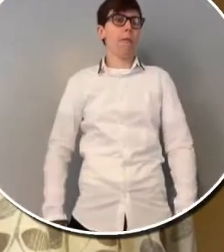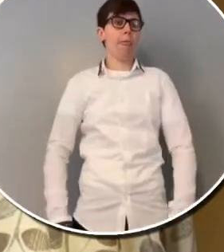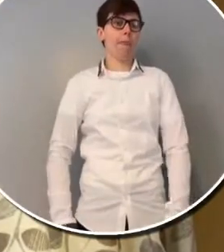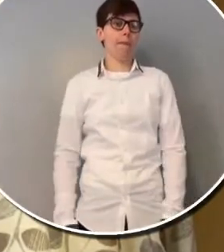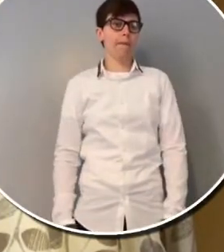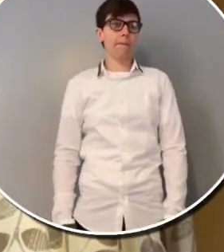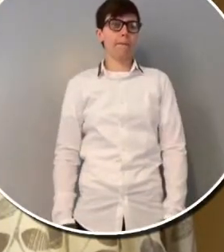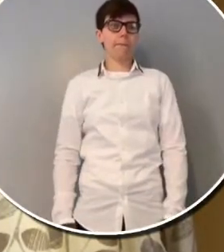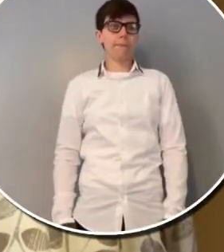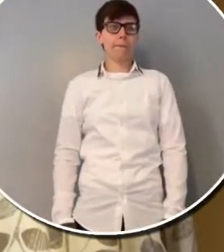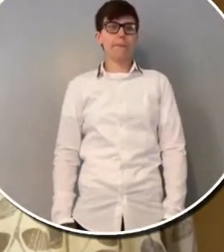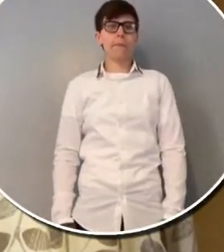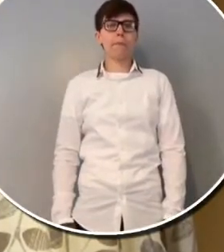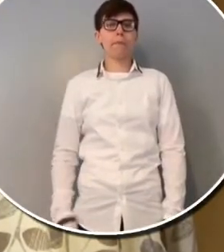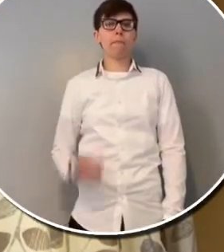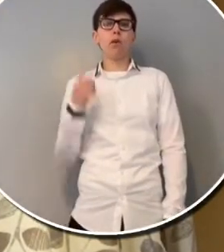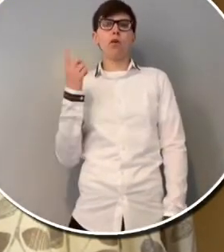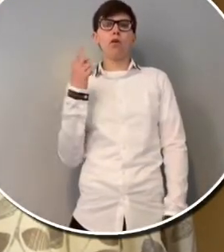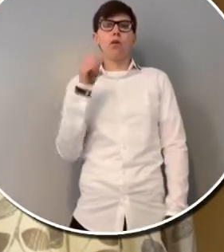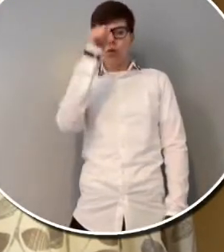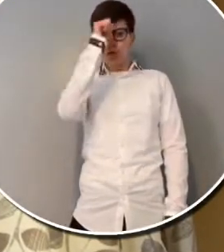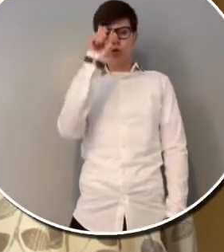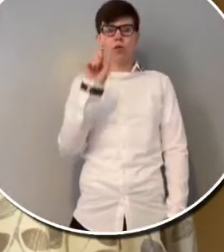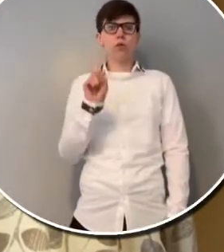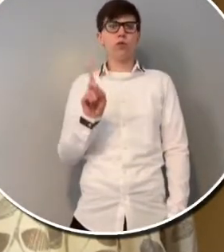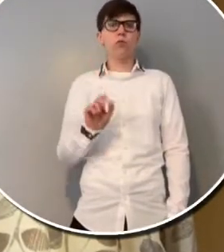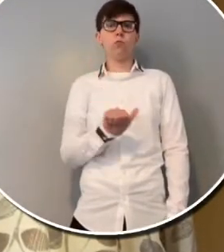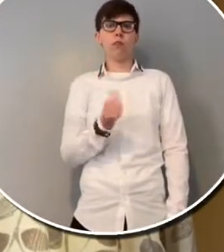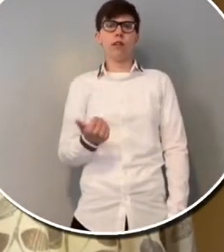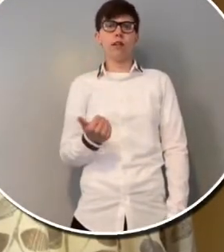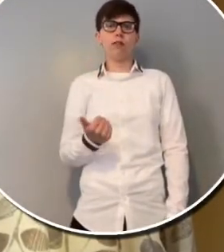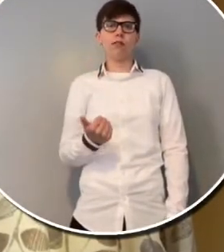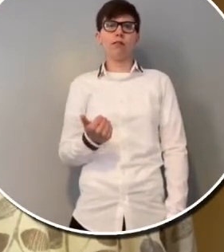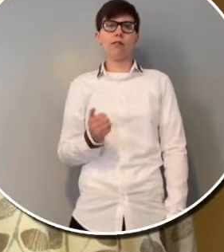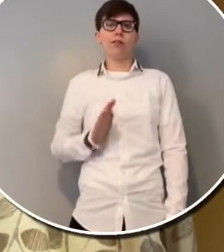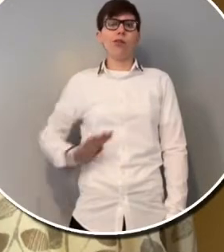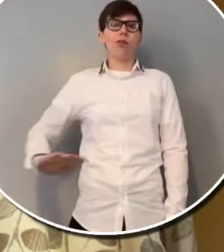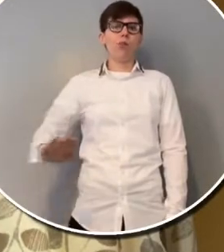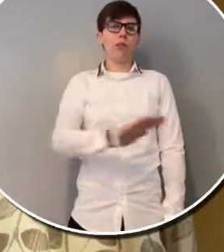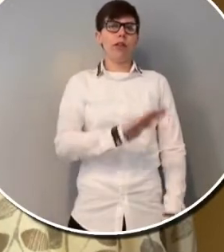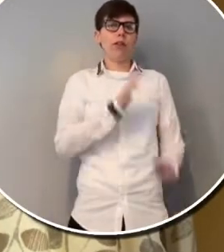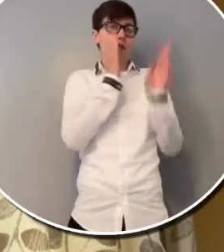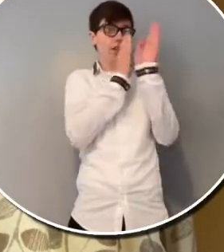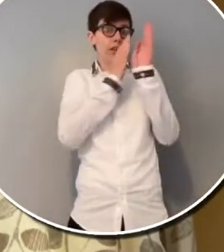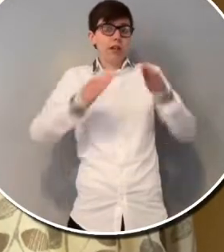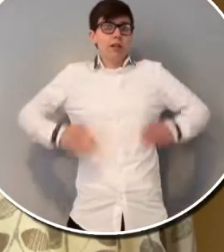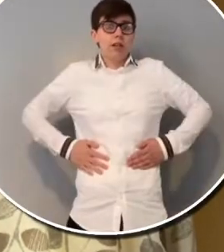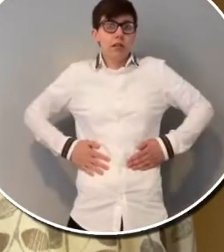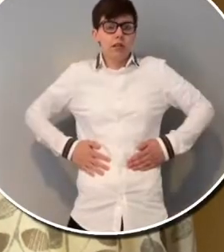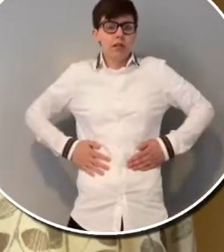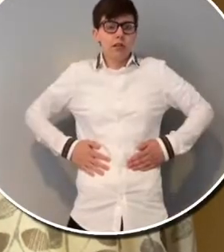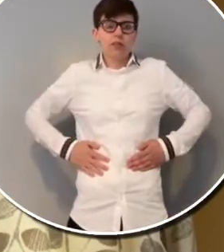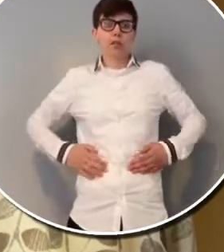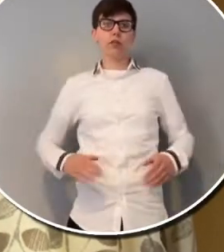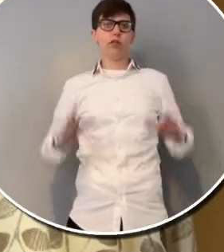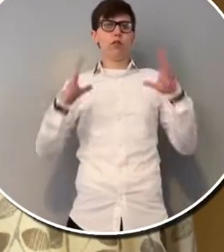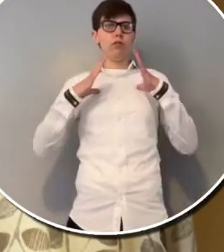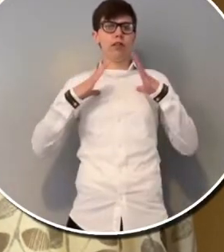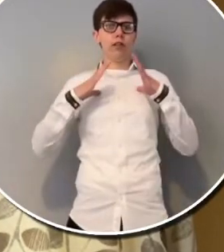Yeah, right, who knows what's next? We're gonna hide our tummies. Ready? Pop it in front of your tummy, hide that